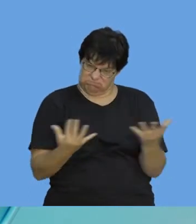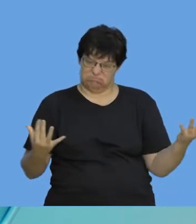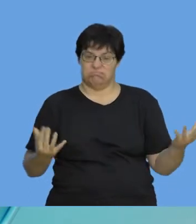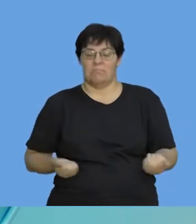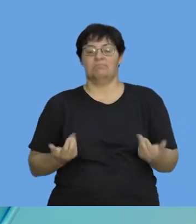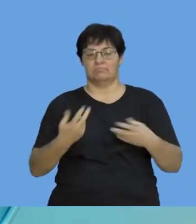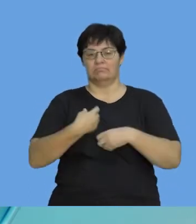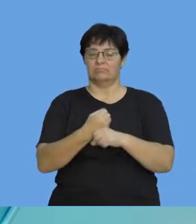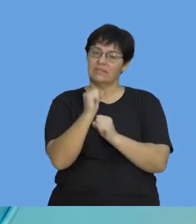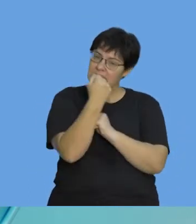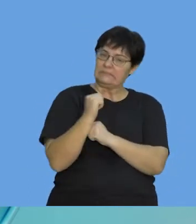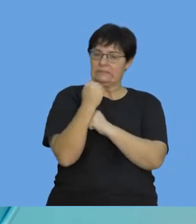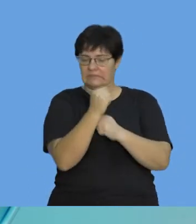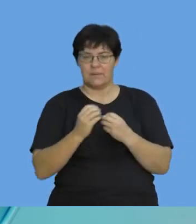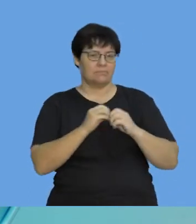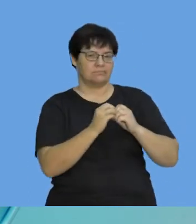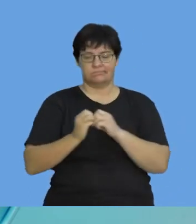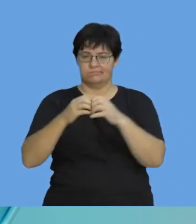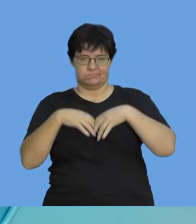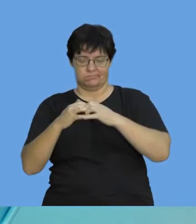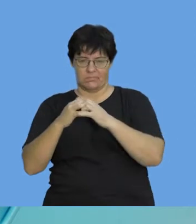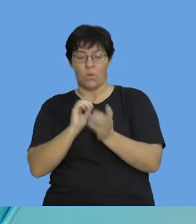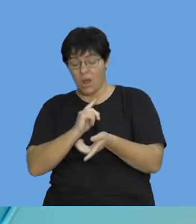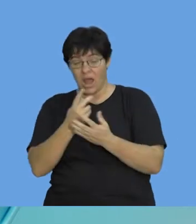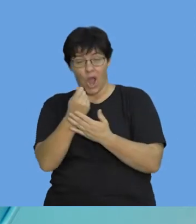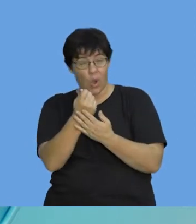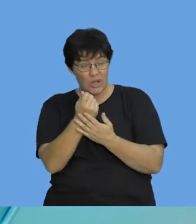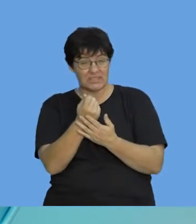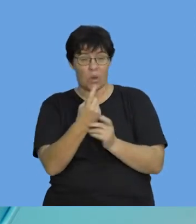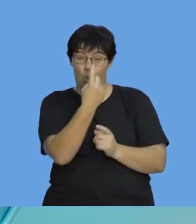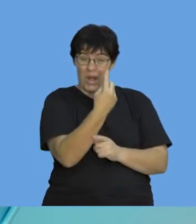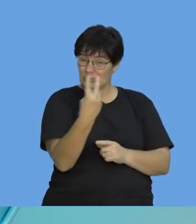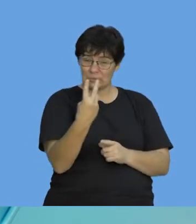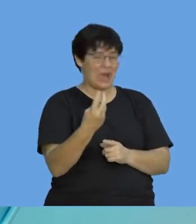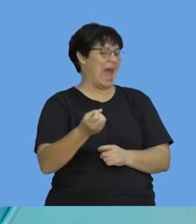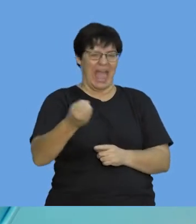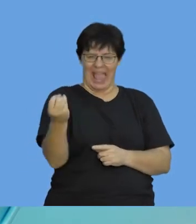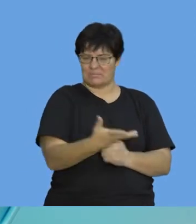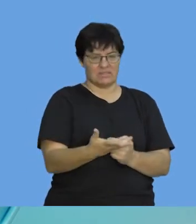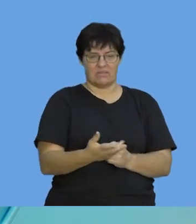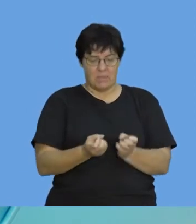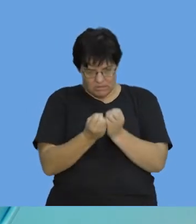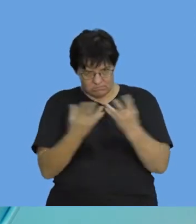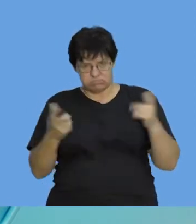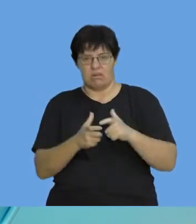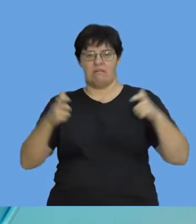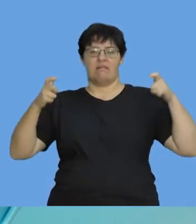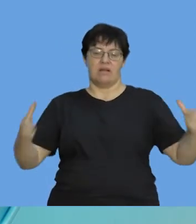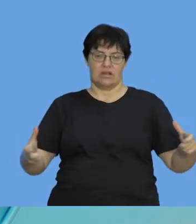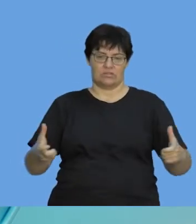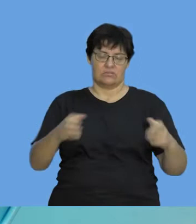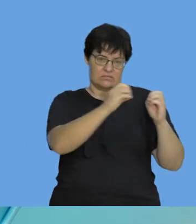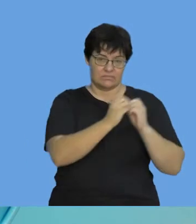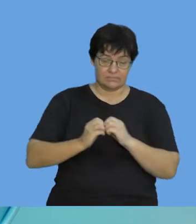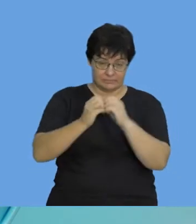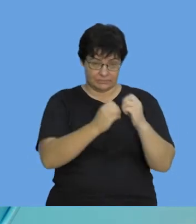it has far-reaching implications in as far as the costs, the energy consumption. So always think about that. So our understanding